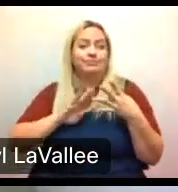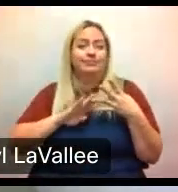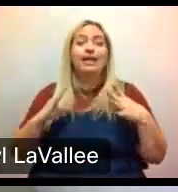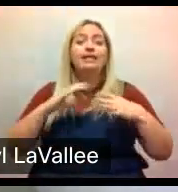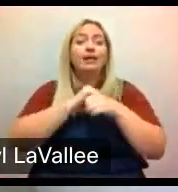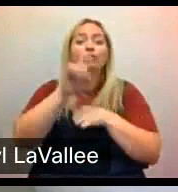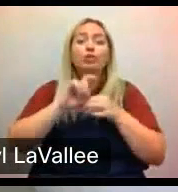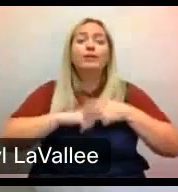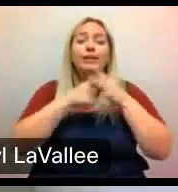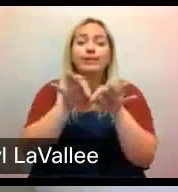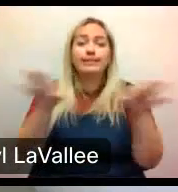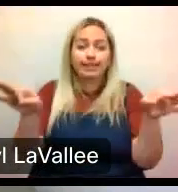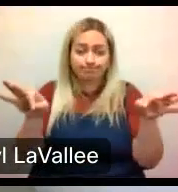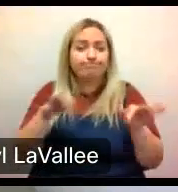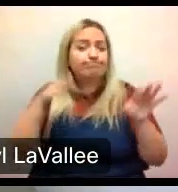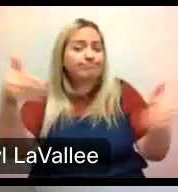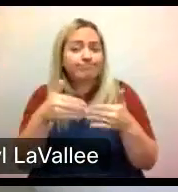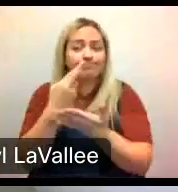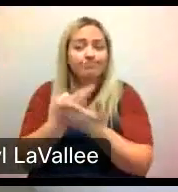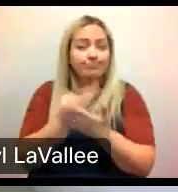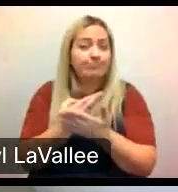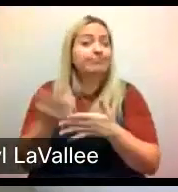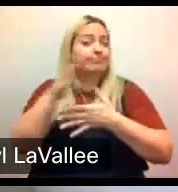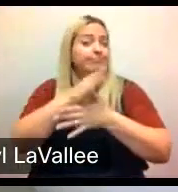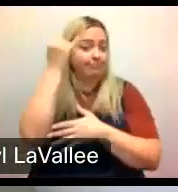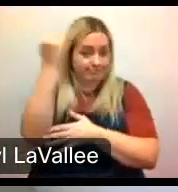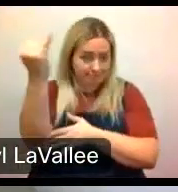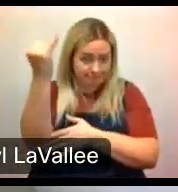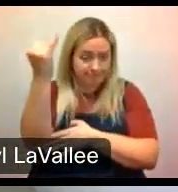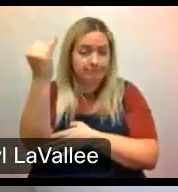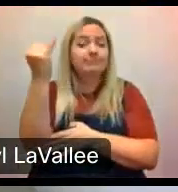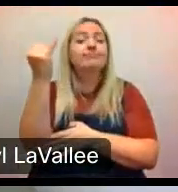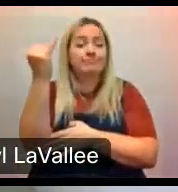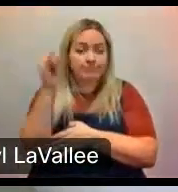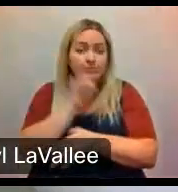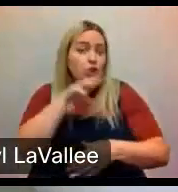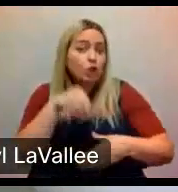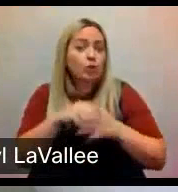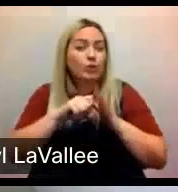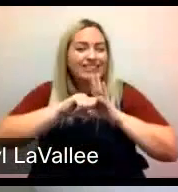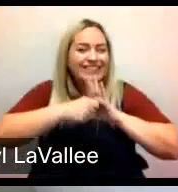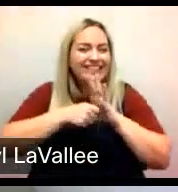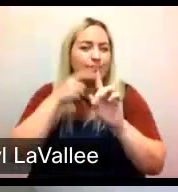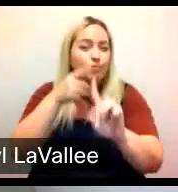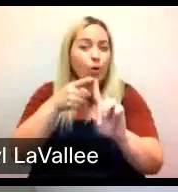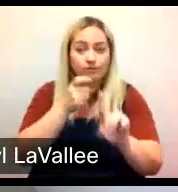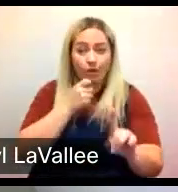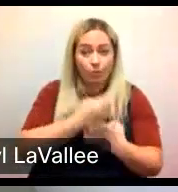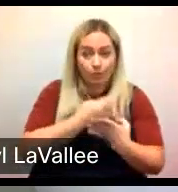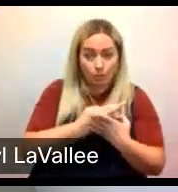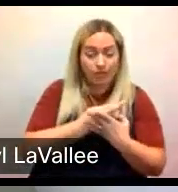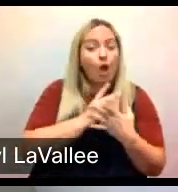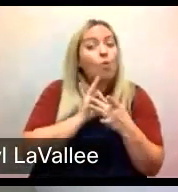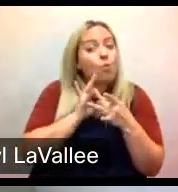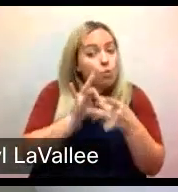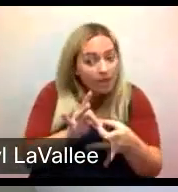Summaries should begin with a sentence that introduces the source and the main idea. They should include the key points from the source that are relevant